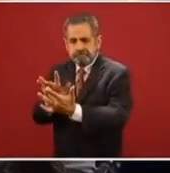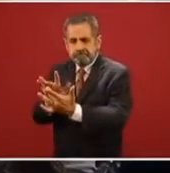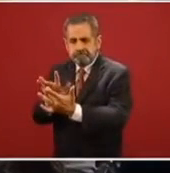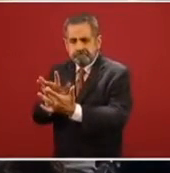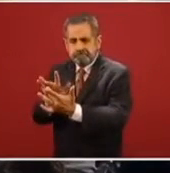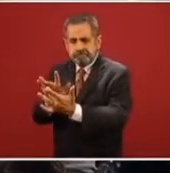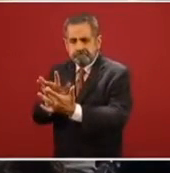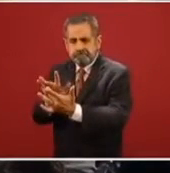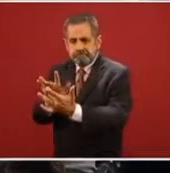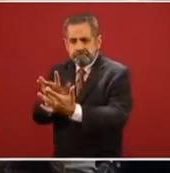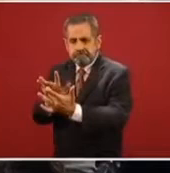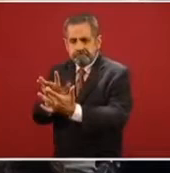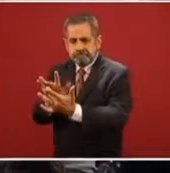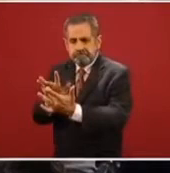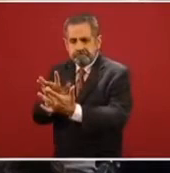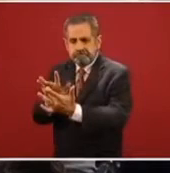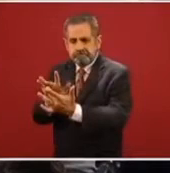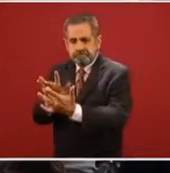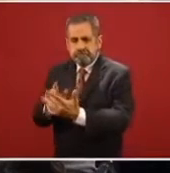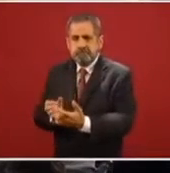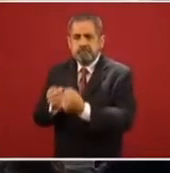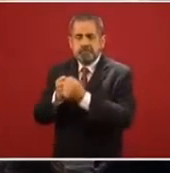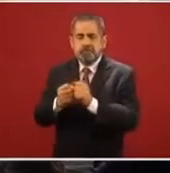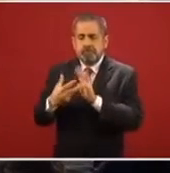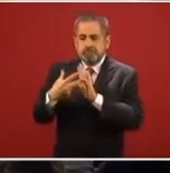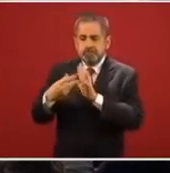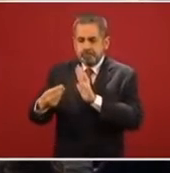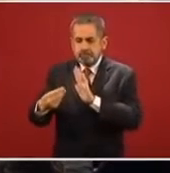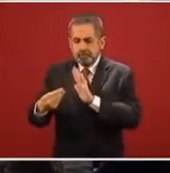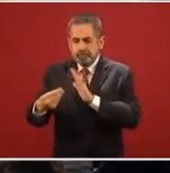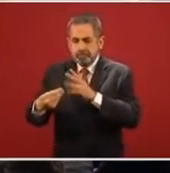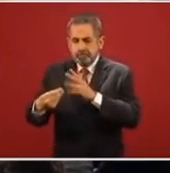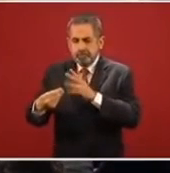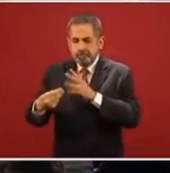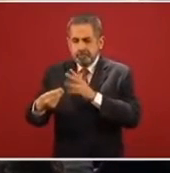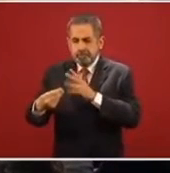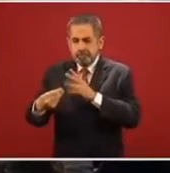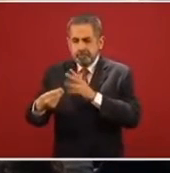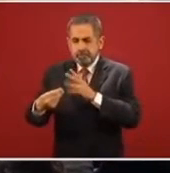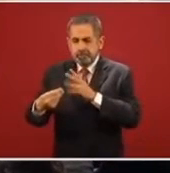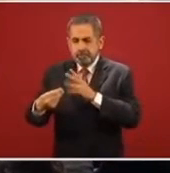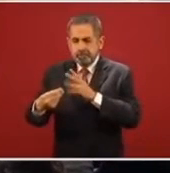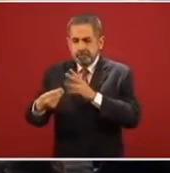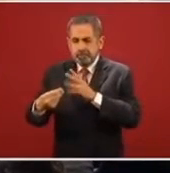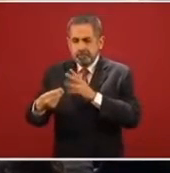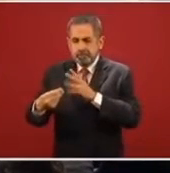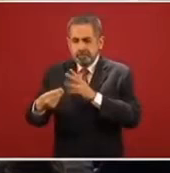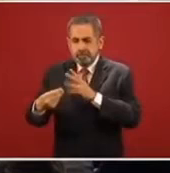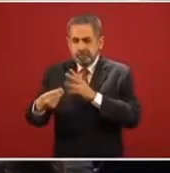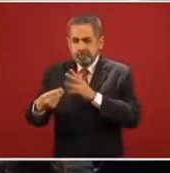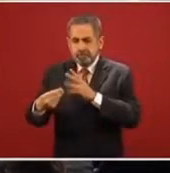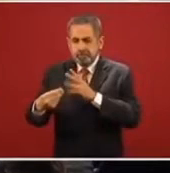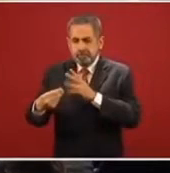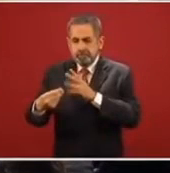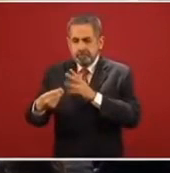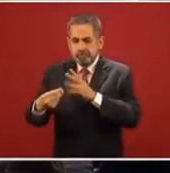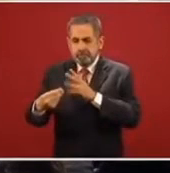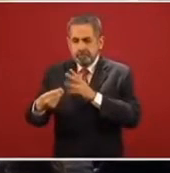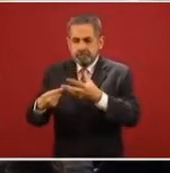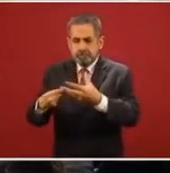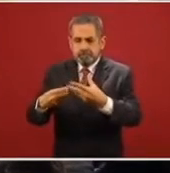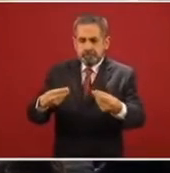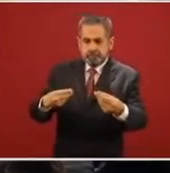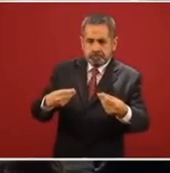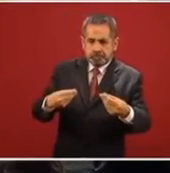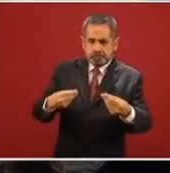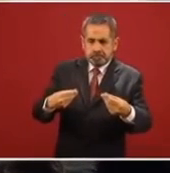also studied and evaluated, están en un periodo de observación that are now in a period of observation,